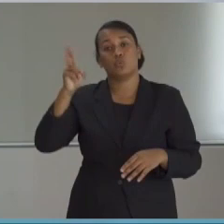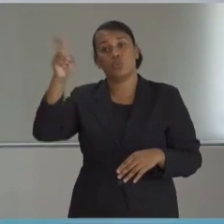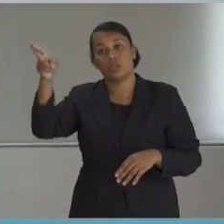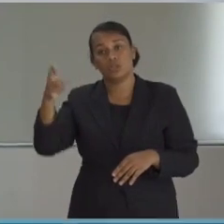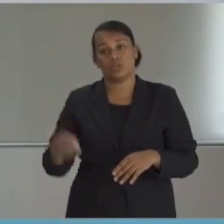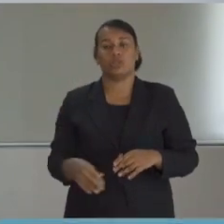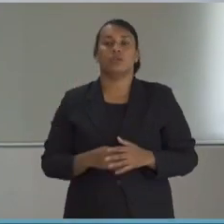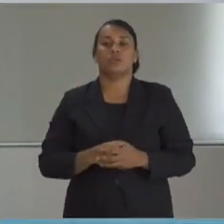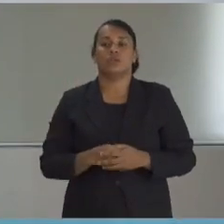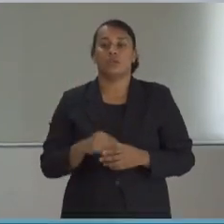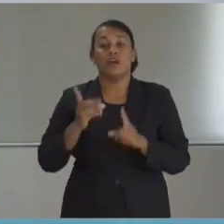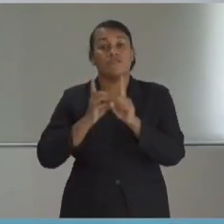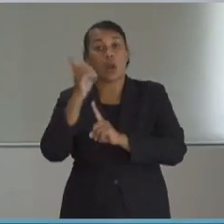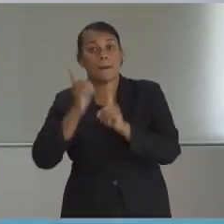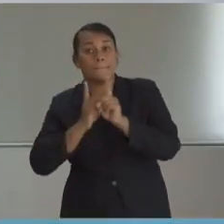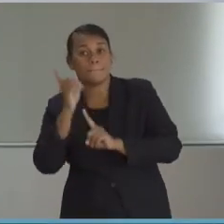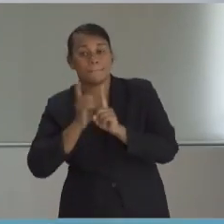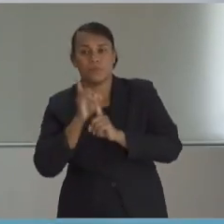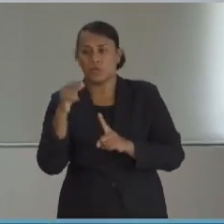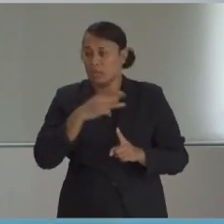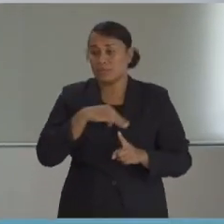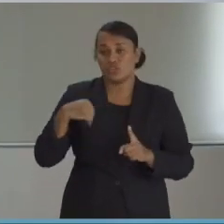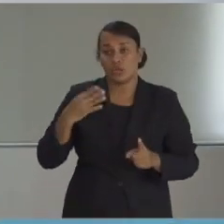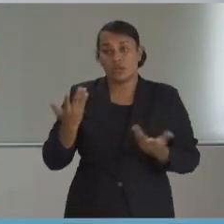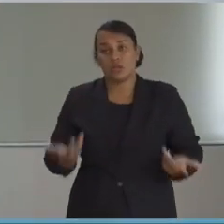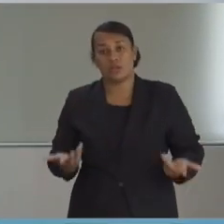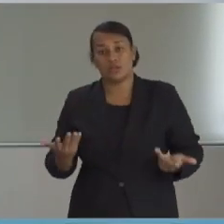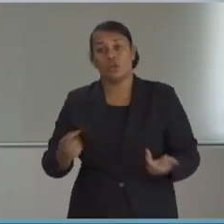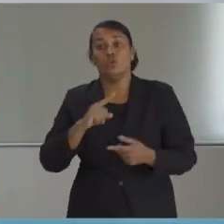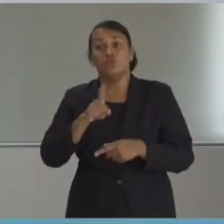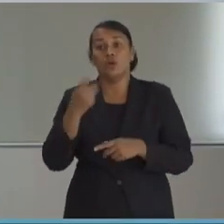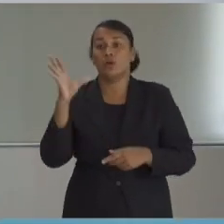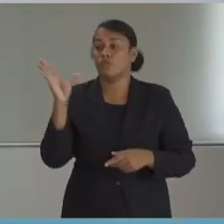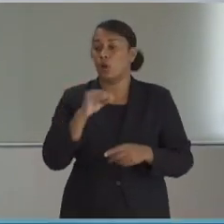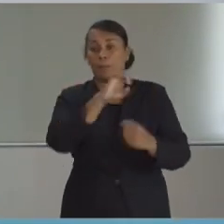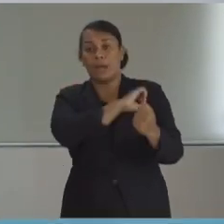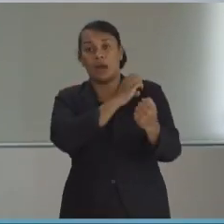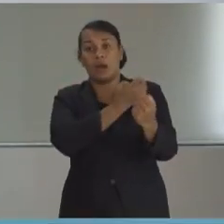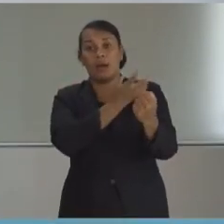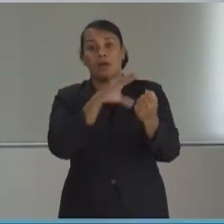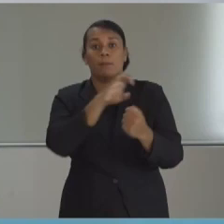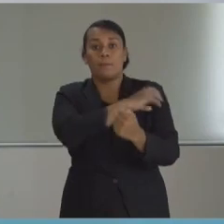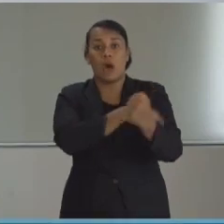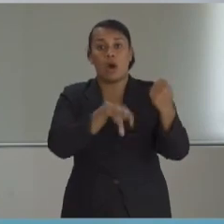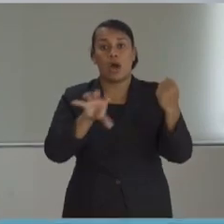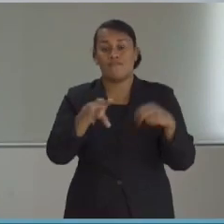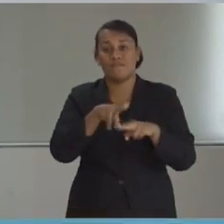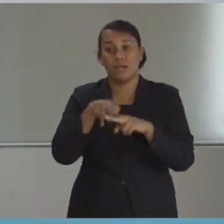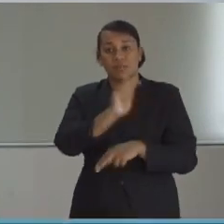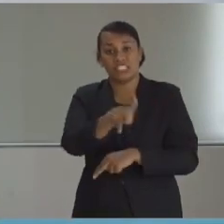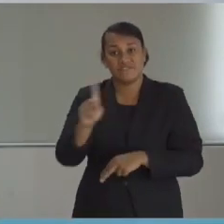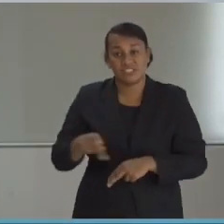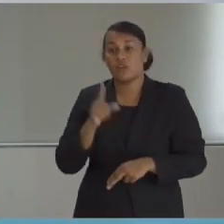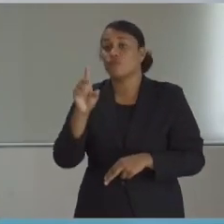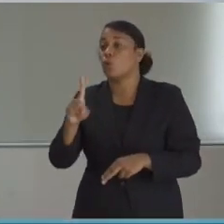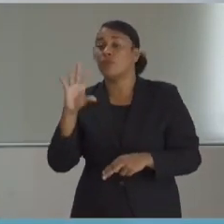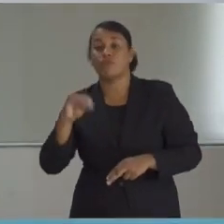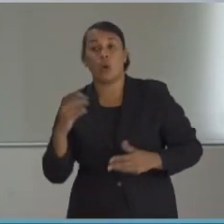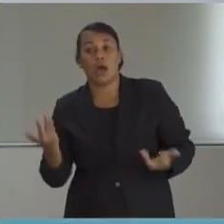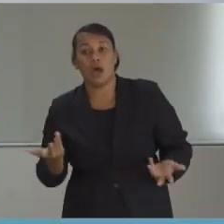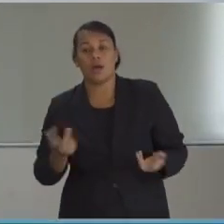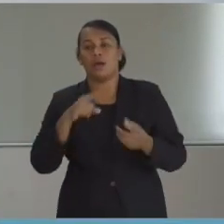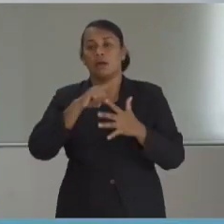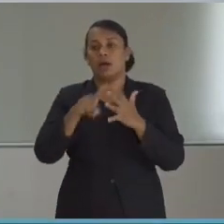Development, and 3 from Empower Pacific, and we have 1 from